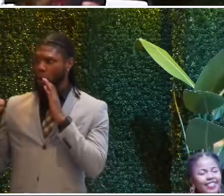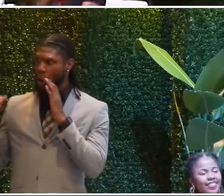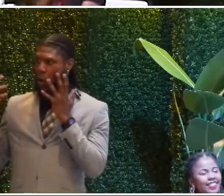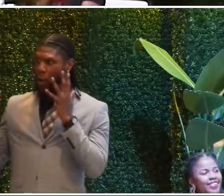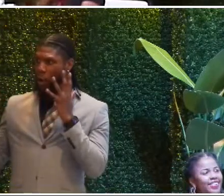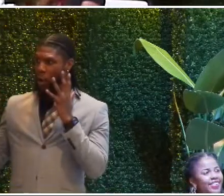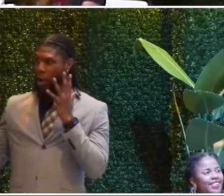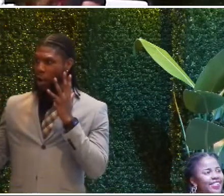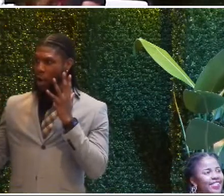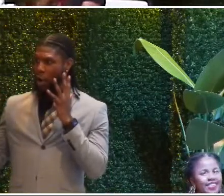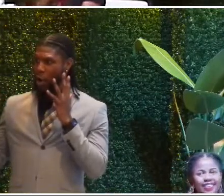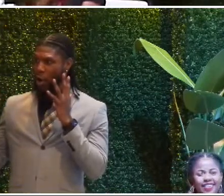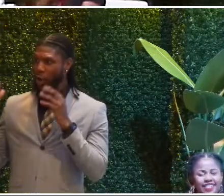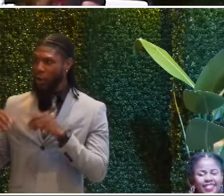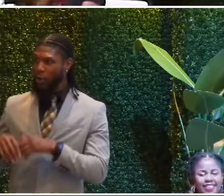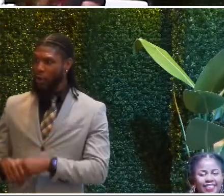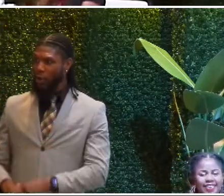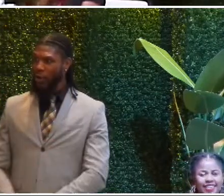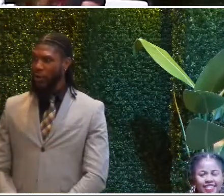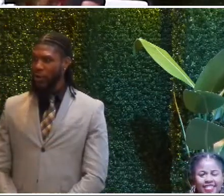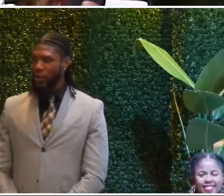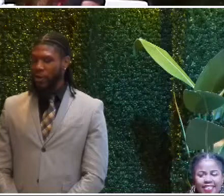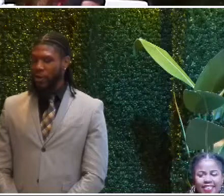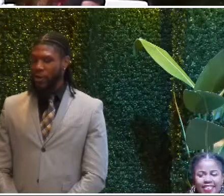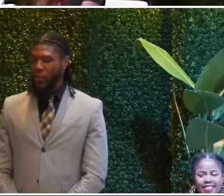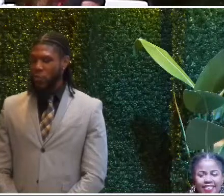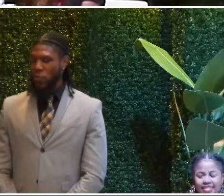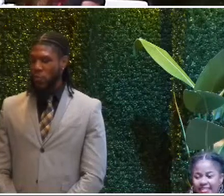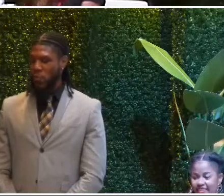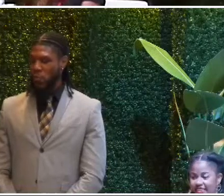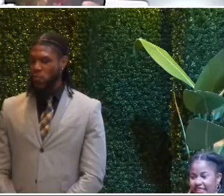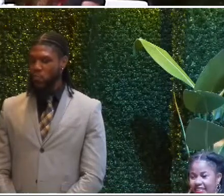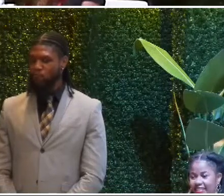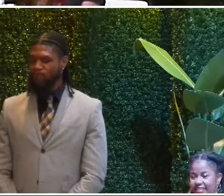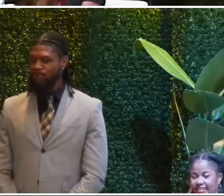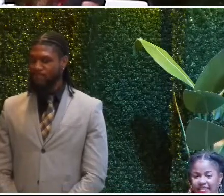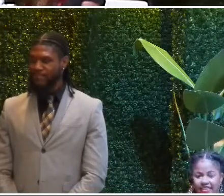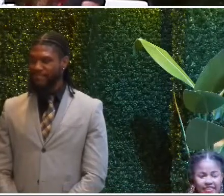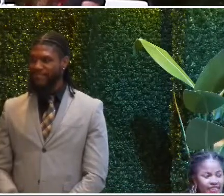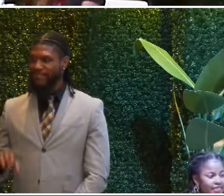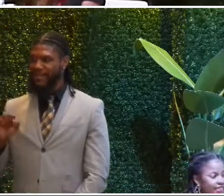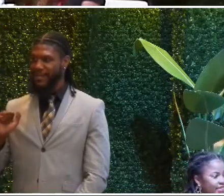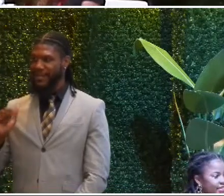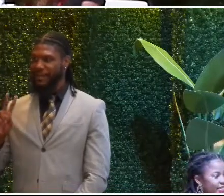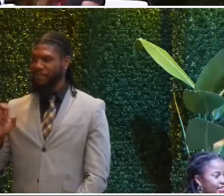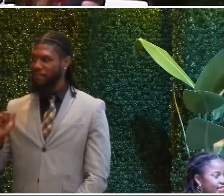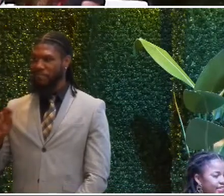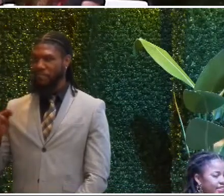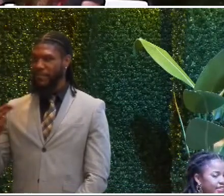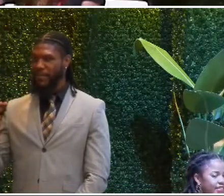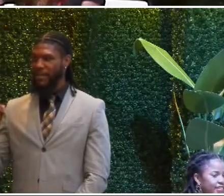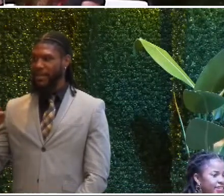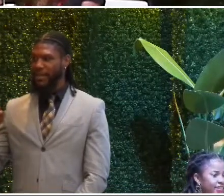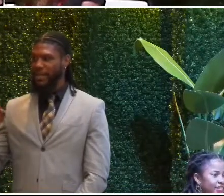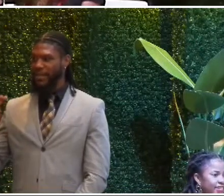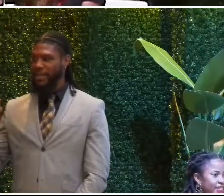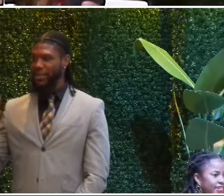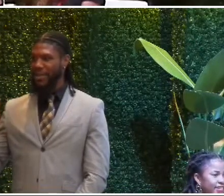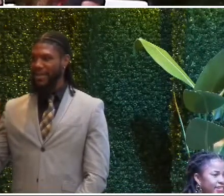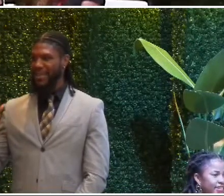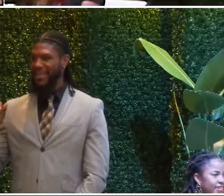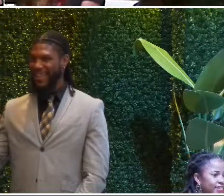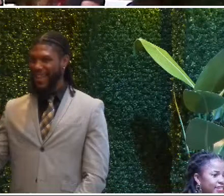Trying to figure out where to stand to give you your propers. Savannah Shange is a Black queer feminist scholar